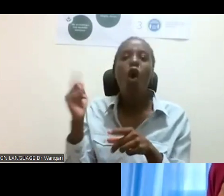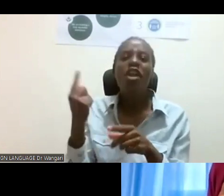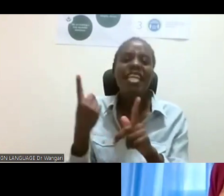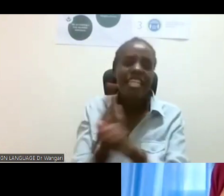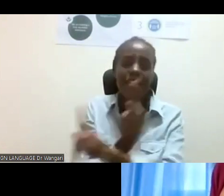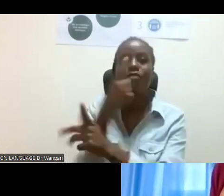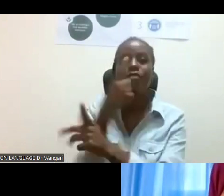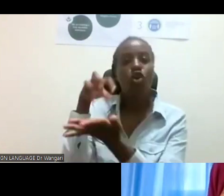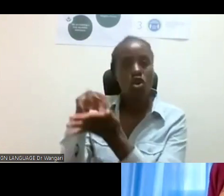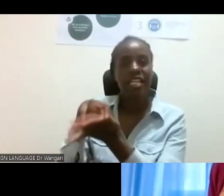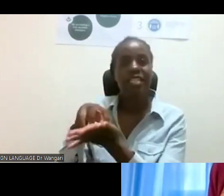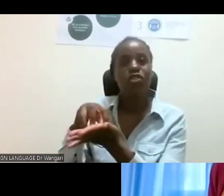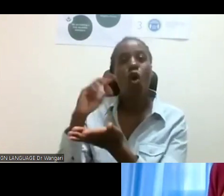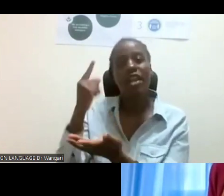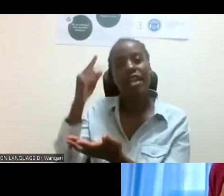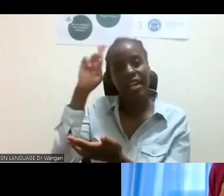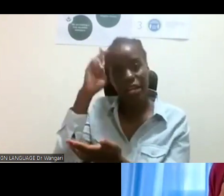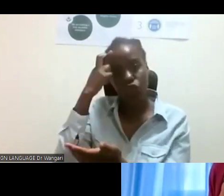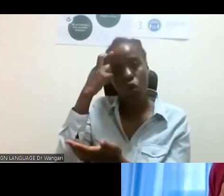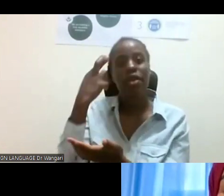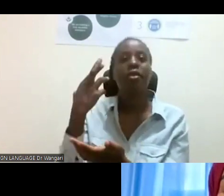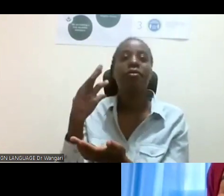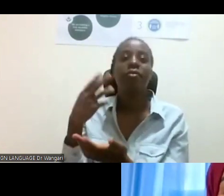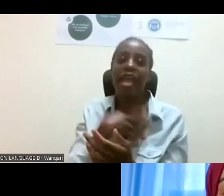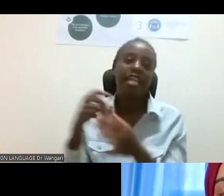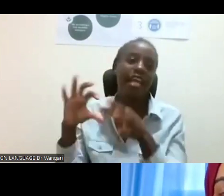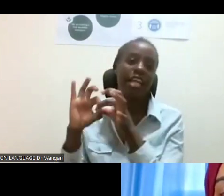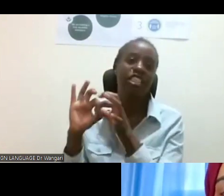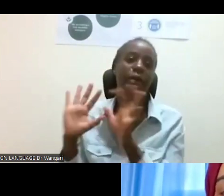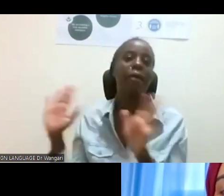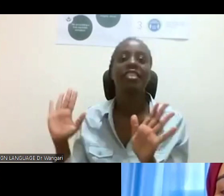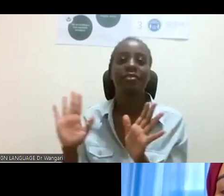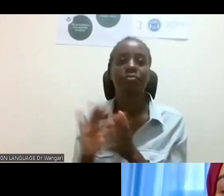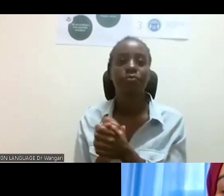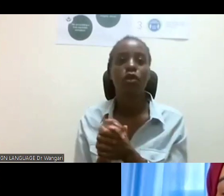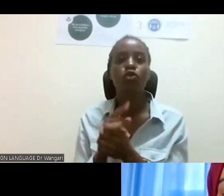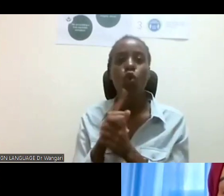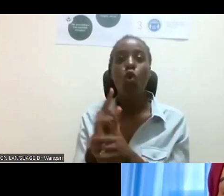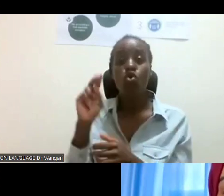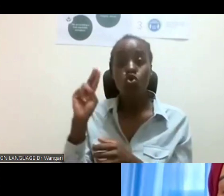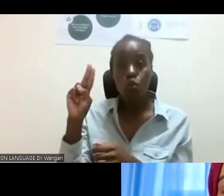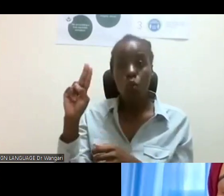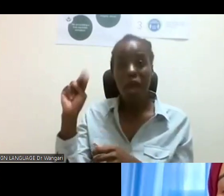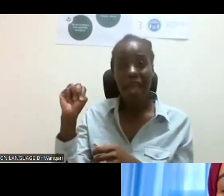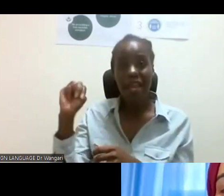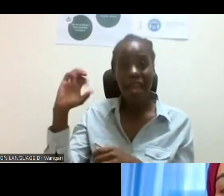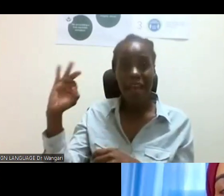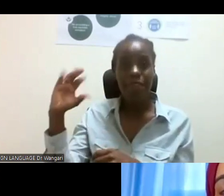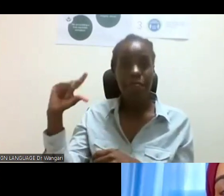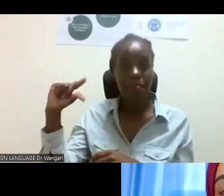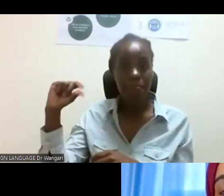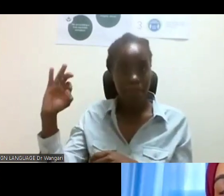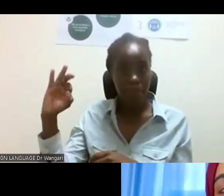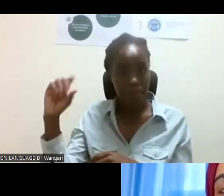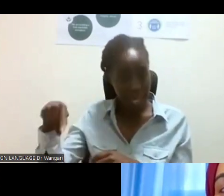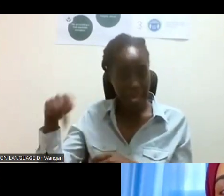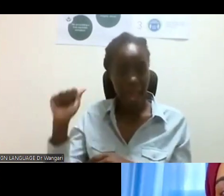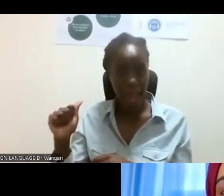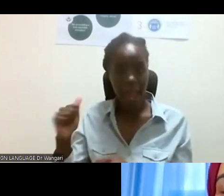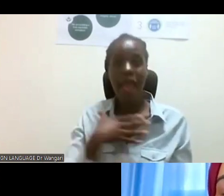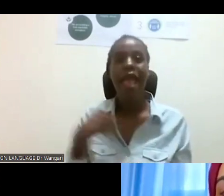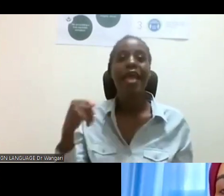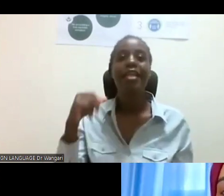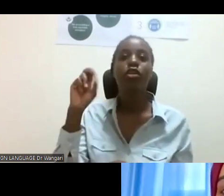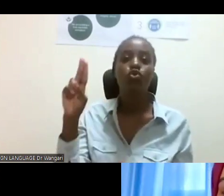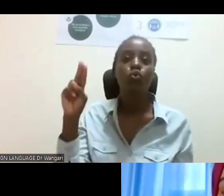address. So UNFPA, UNICEF are heavily working on these issues on